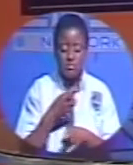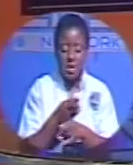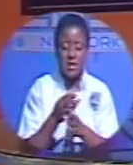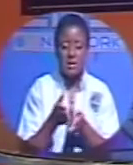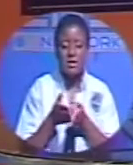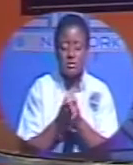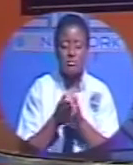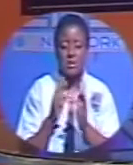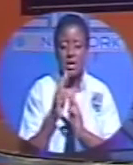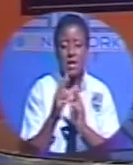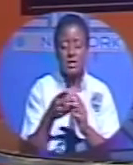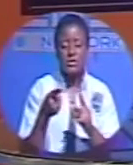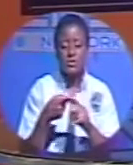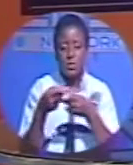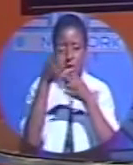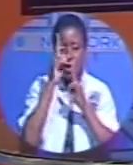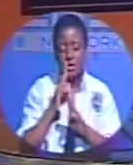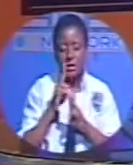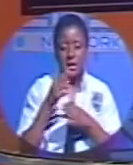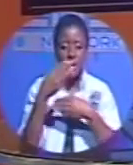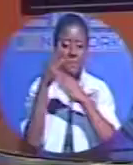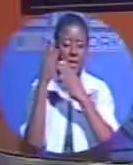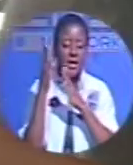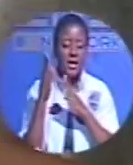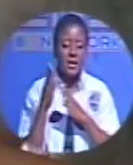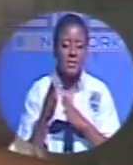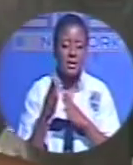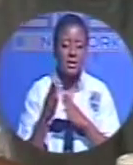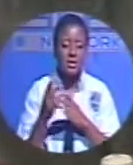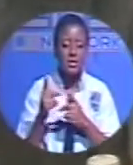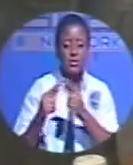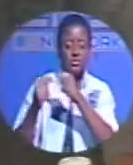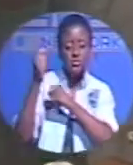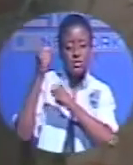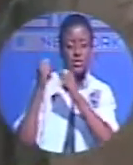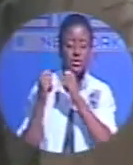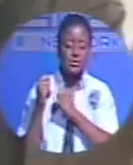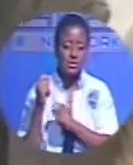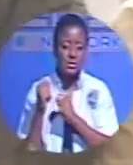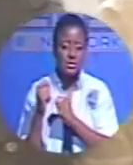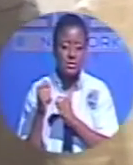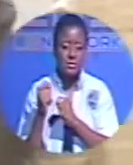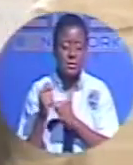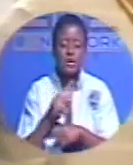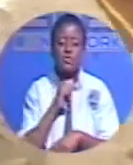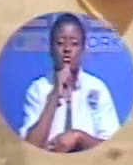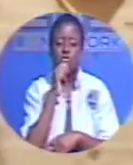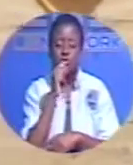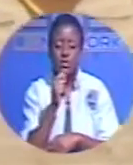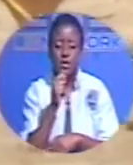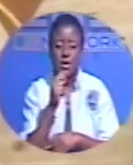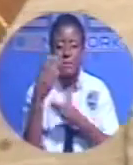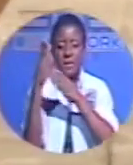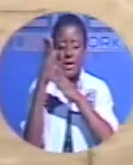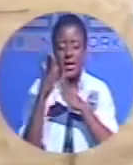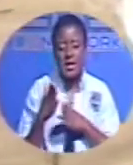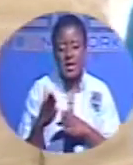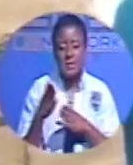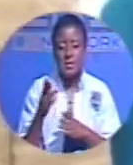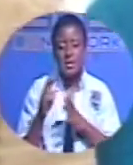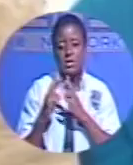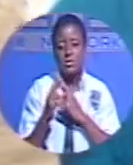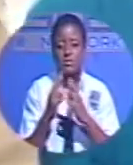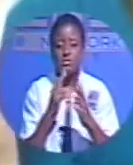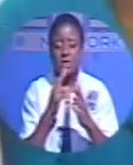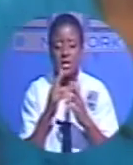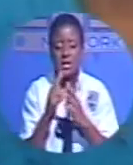Fisher gets in the boat for this one. It's being dubbed the truly Bahamian race. Sans bear man in the boat